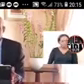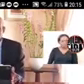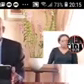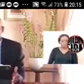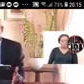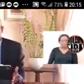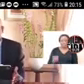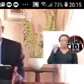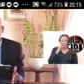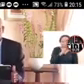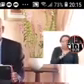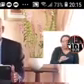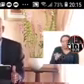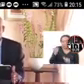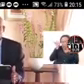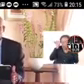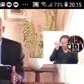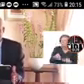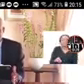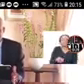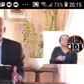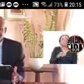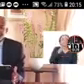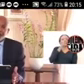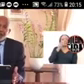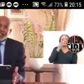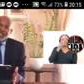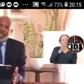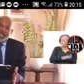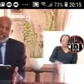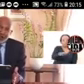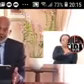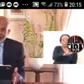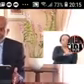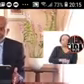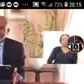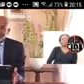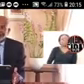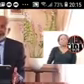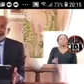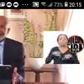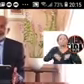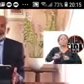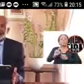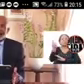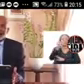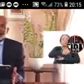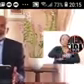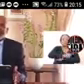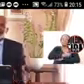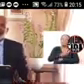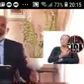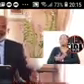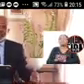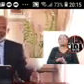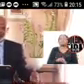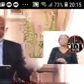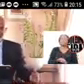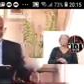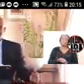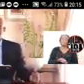stay within your property. During the daylight hours, think of that as an